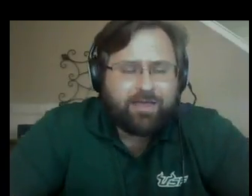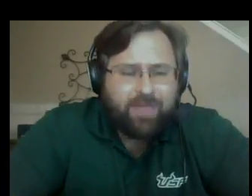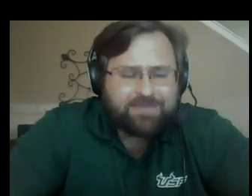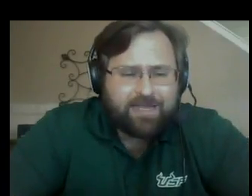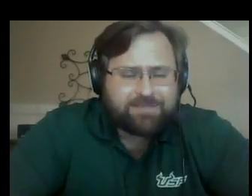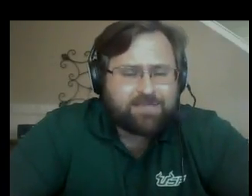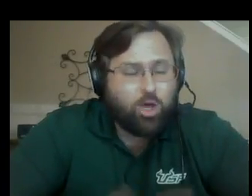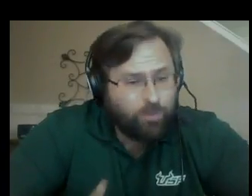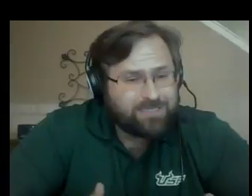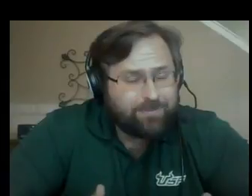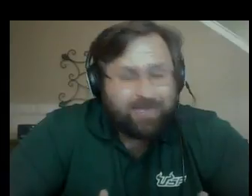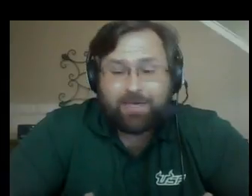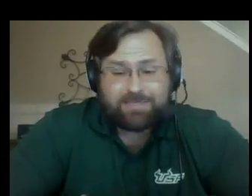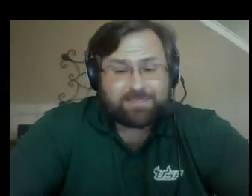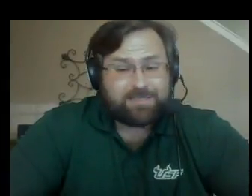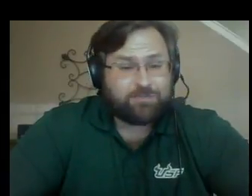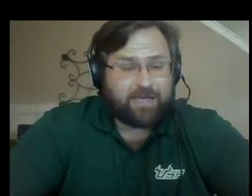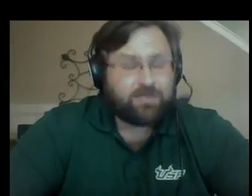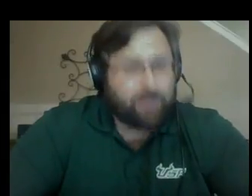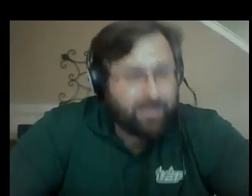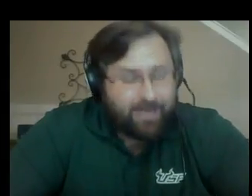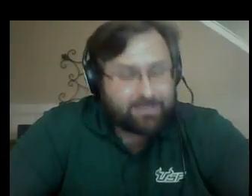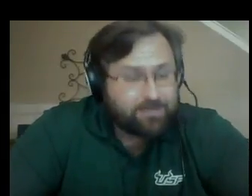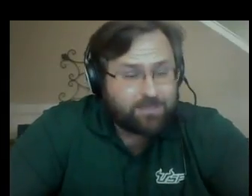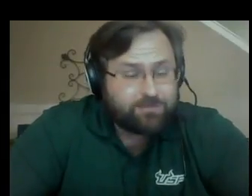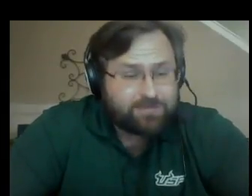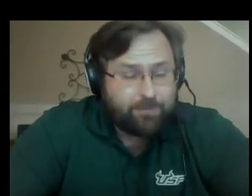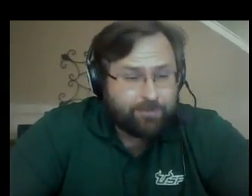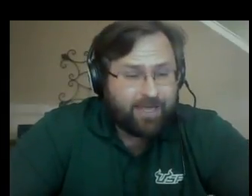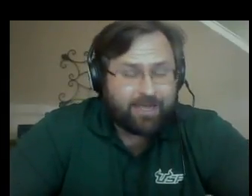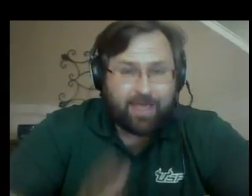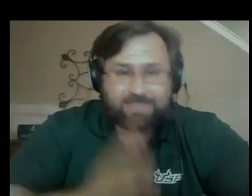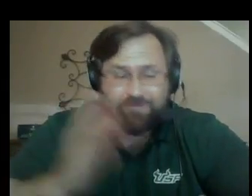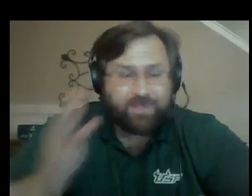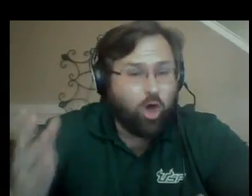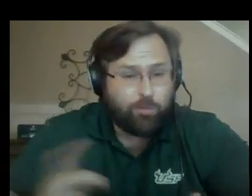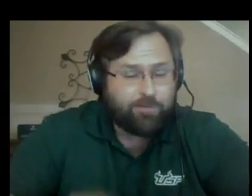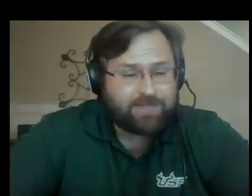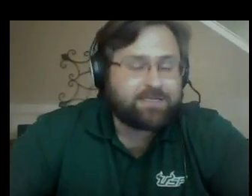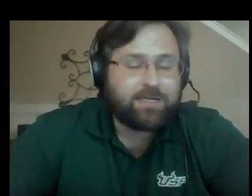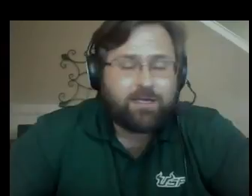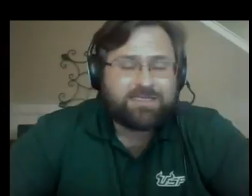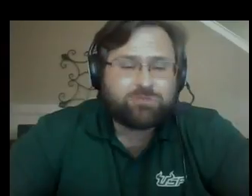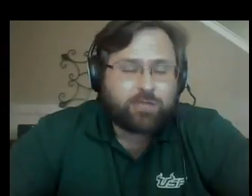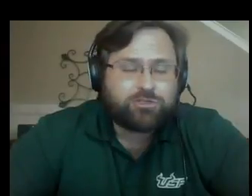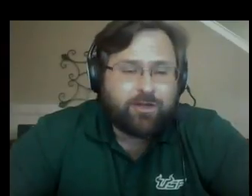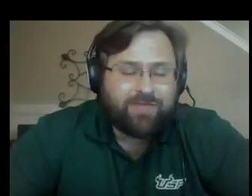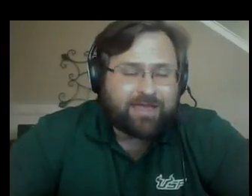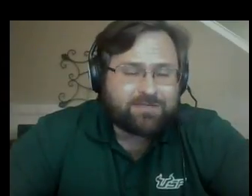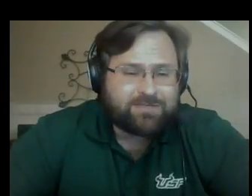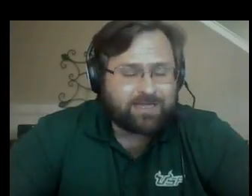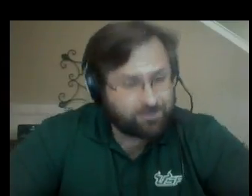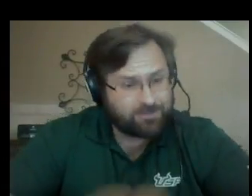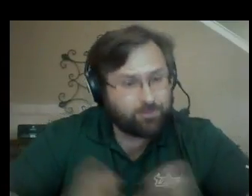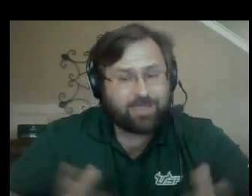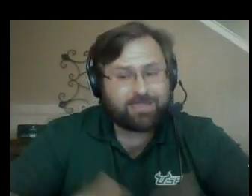Now in that sentence, who is at the beginning because it's a subject, and in ASL subjects come at the beginning. SVO, remember that's the deep structure of the